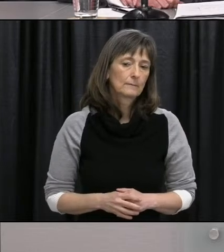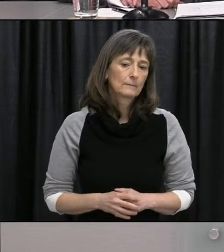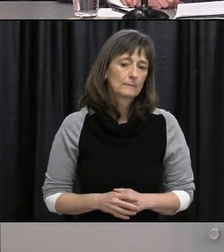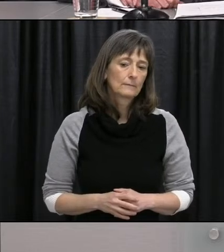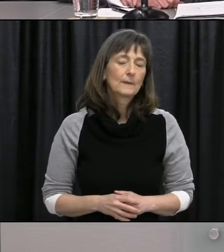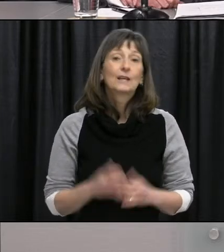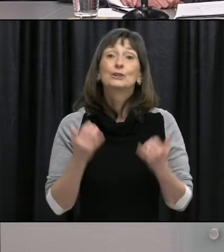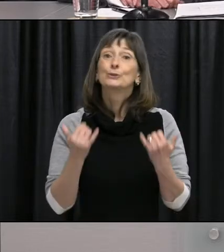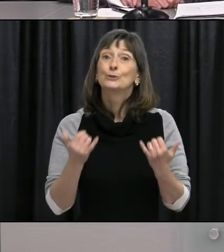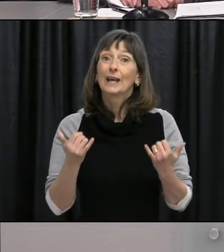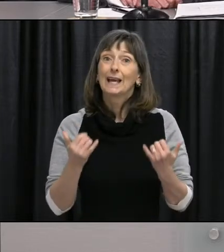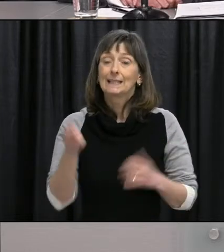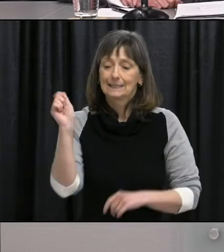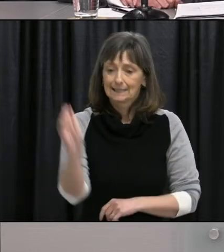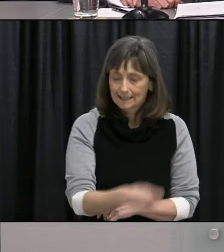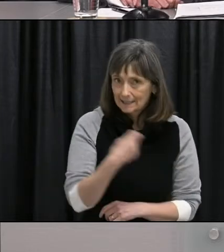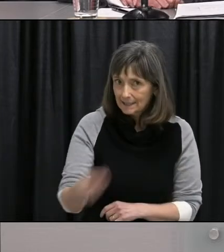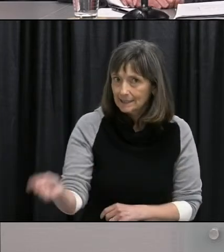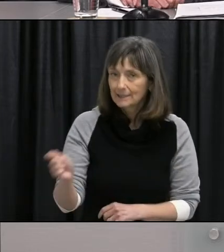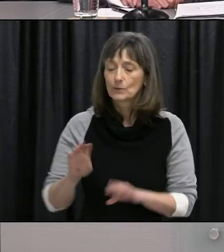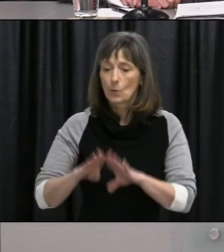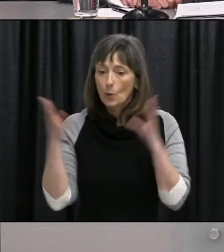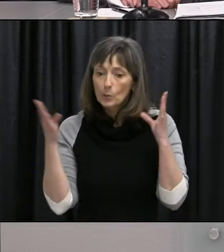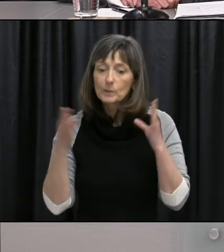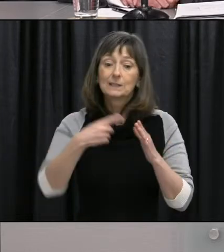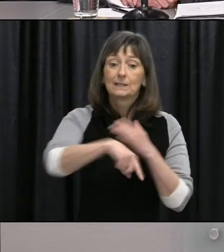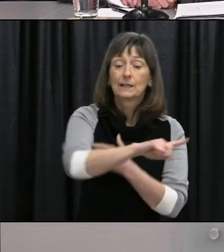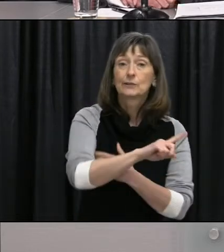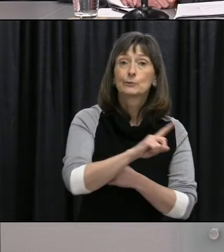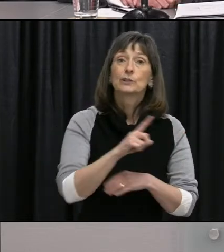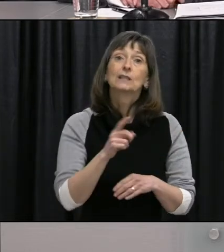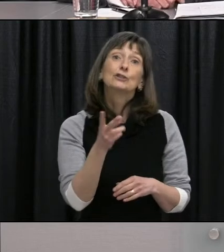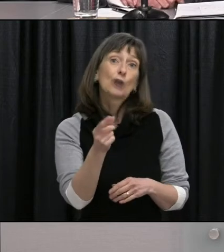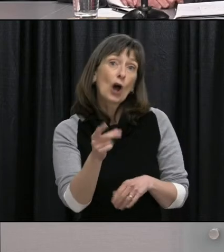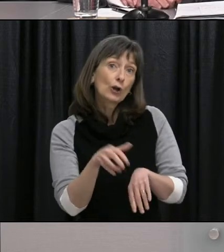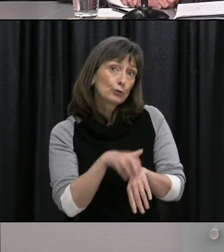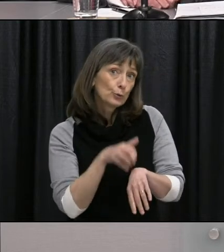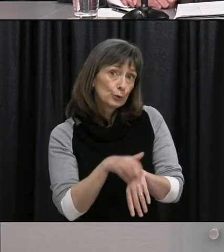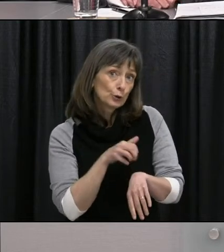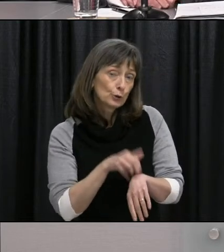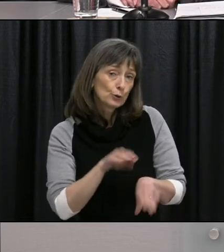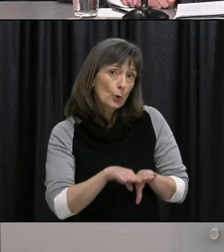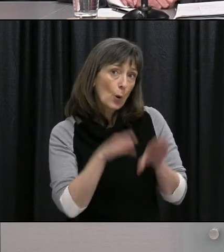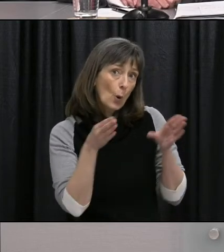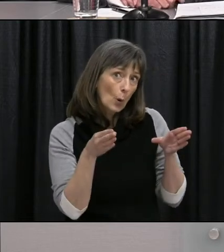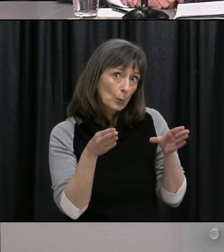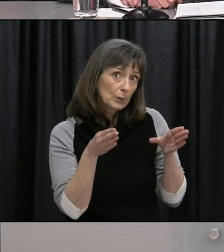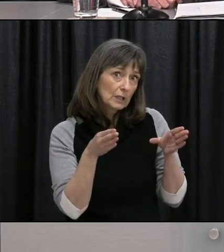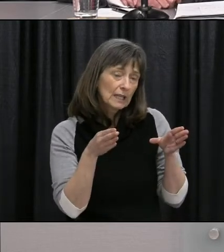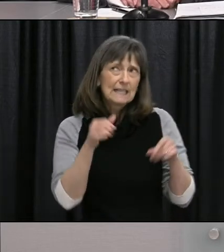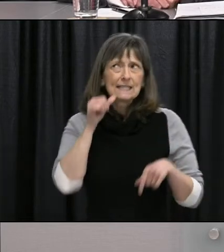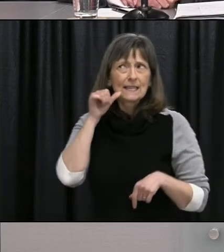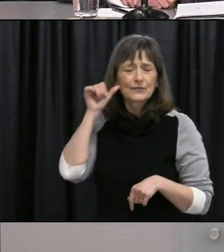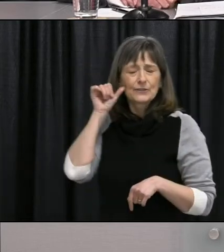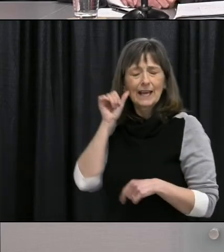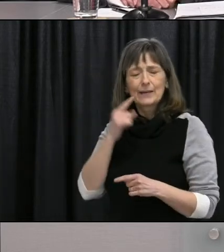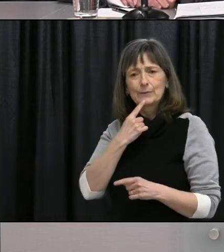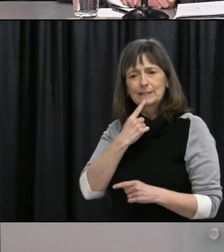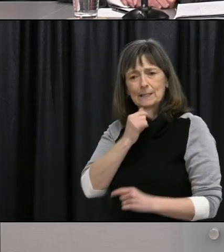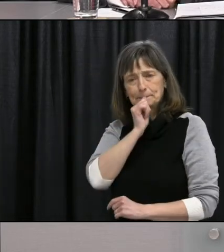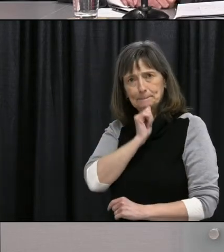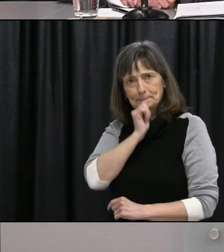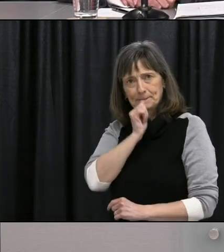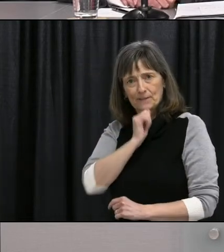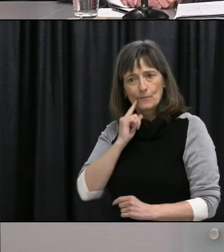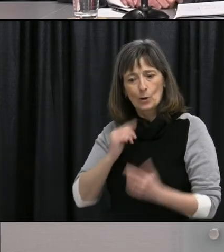Today, tennis, dog groomers opening. The conversation yesterday was to hold fast for the next level. So what has